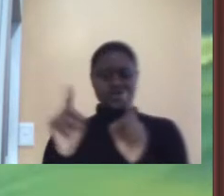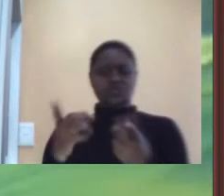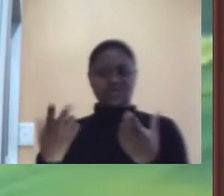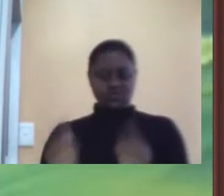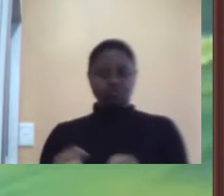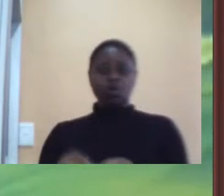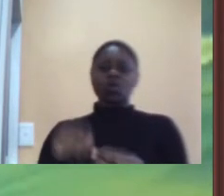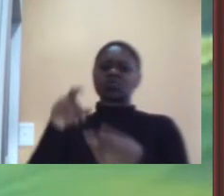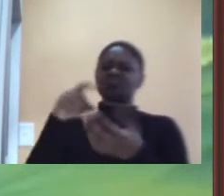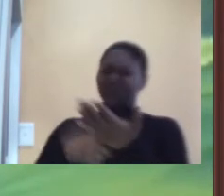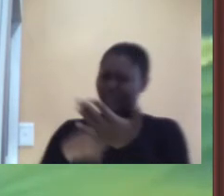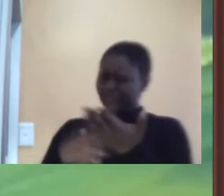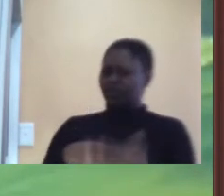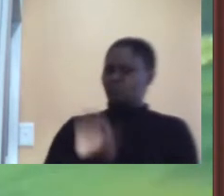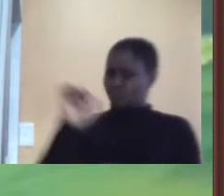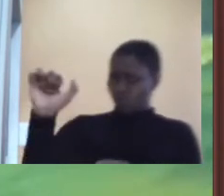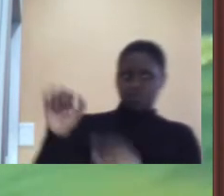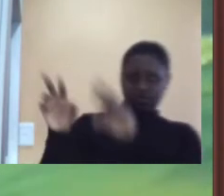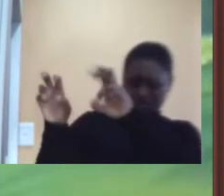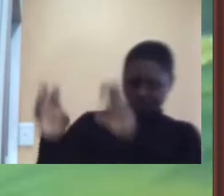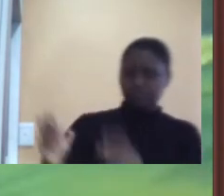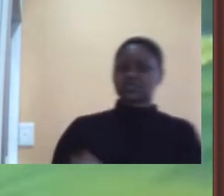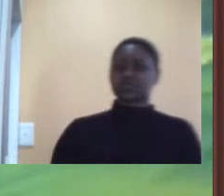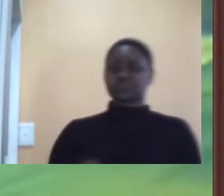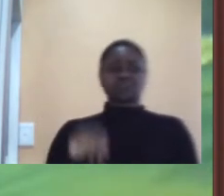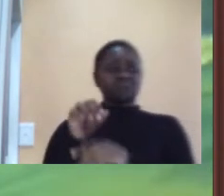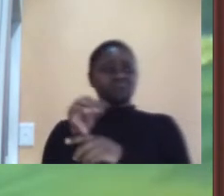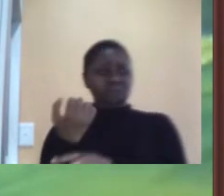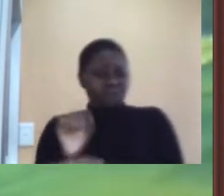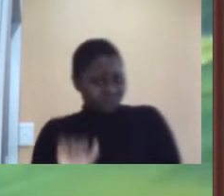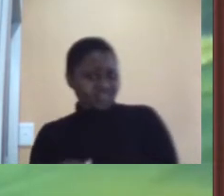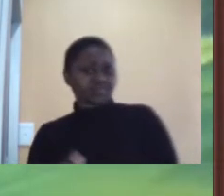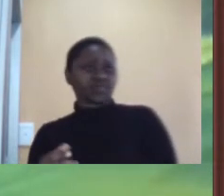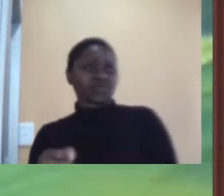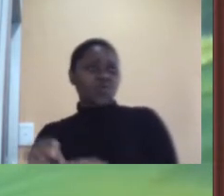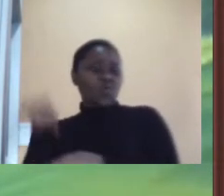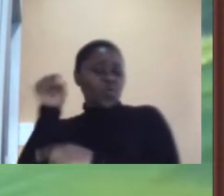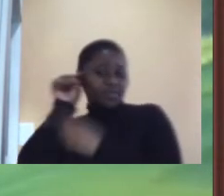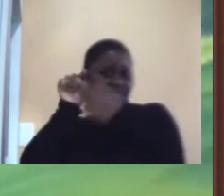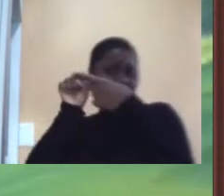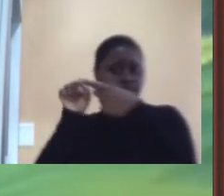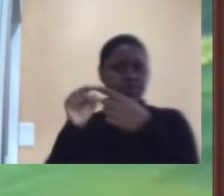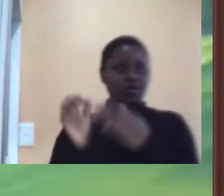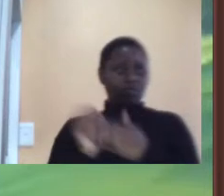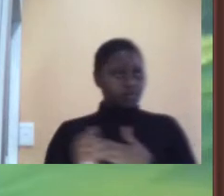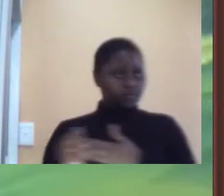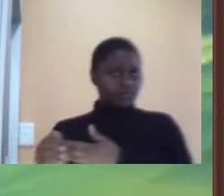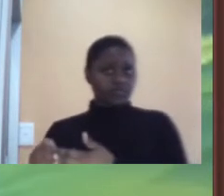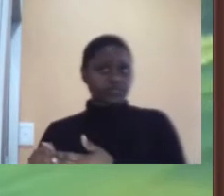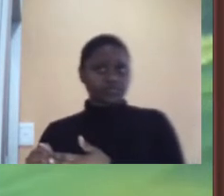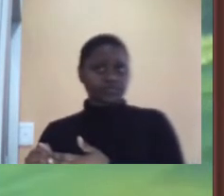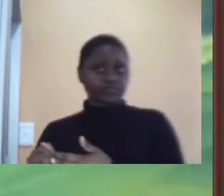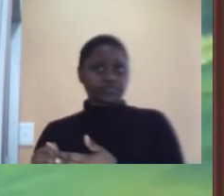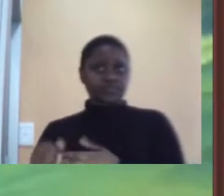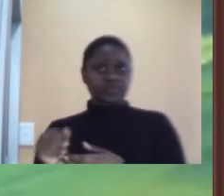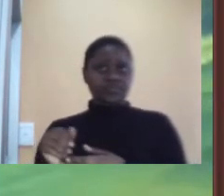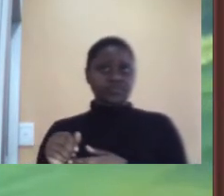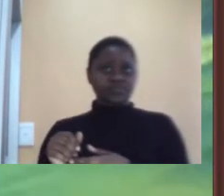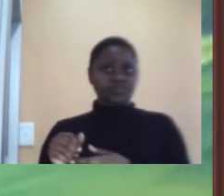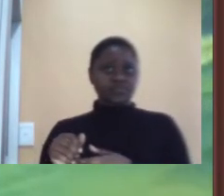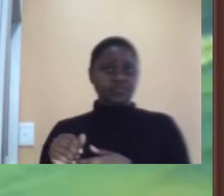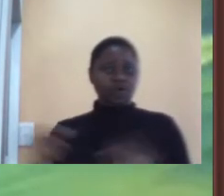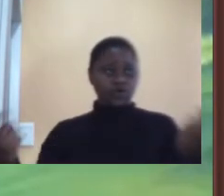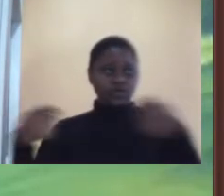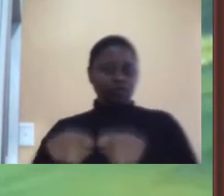your issues, debate it constructively and criticize constructively with the aim of giving them the guidance or contributing